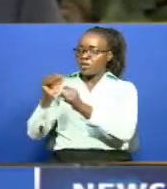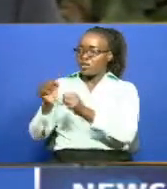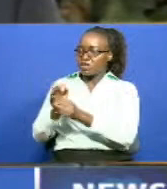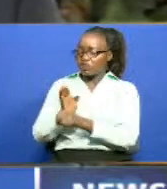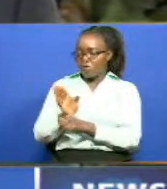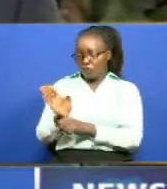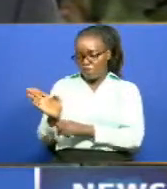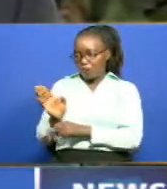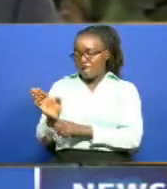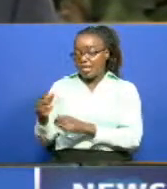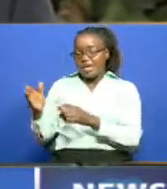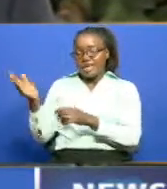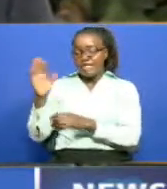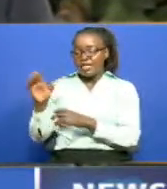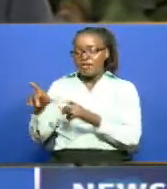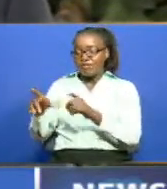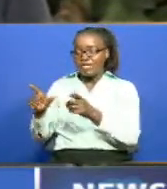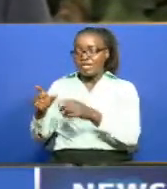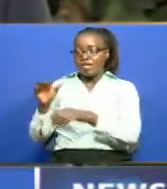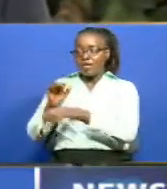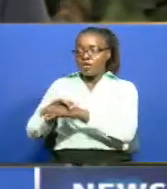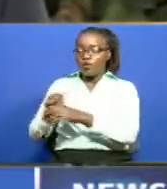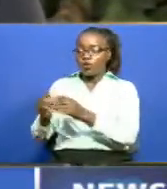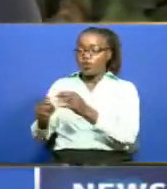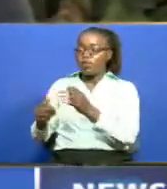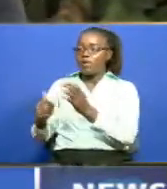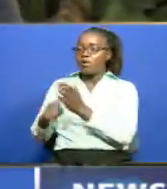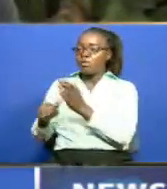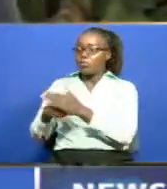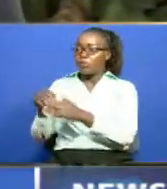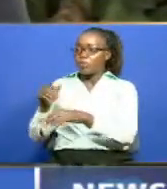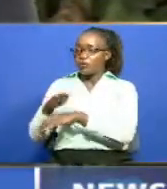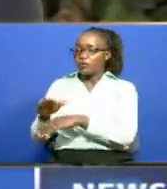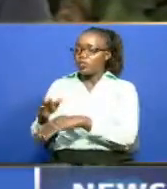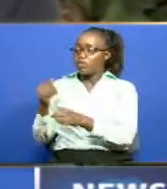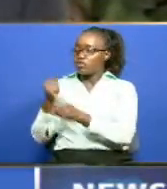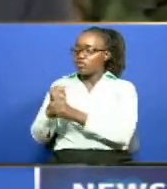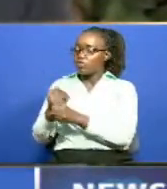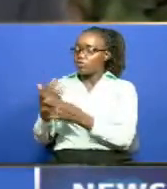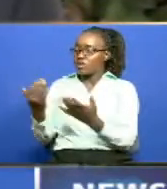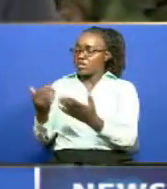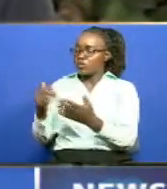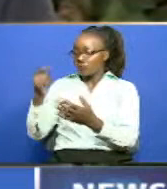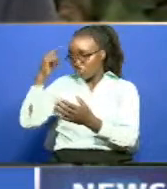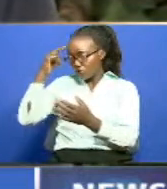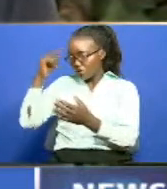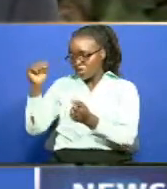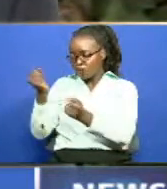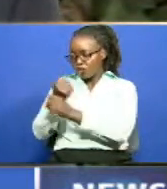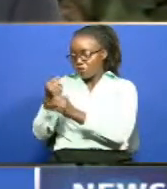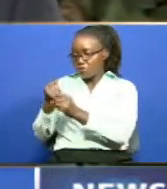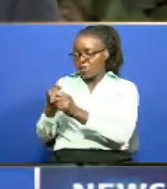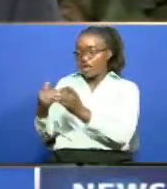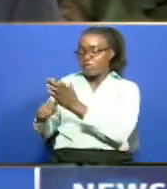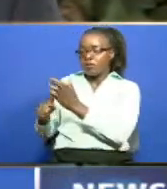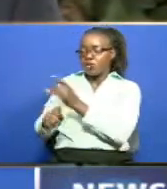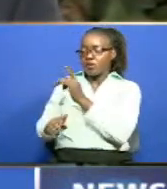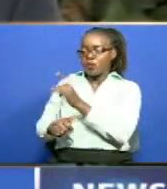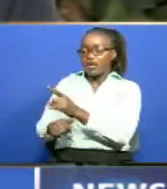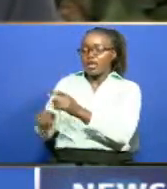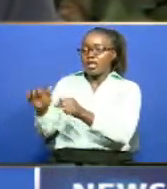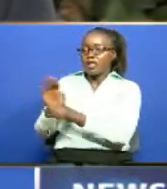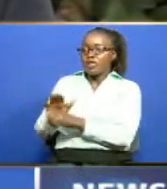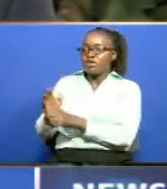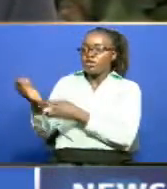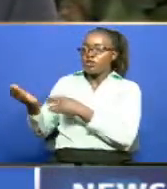waste. What he said is that you can do things which were thought impossible in that crisis. So for a lot of businesses, they never,